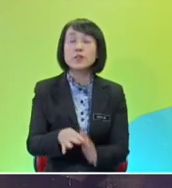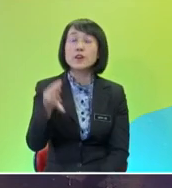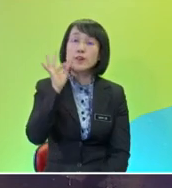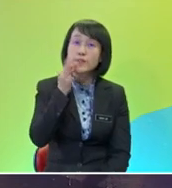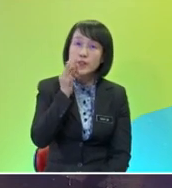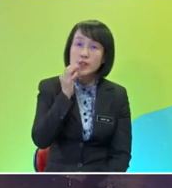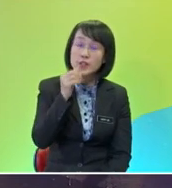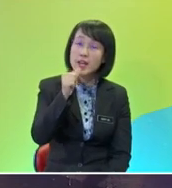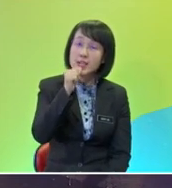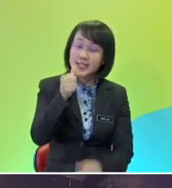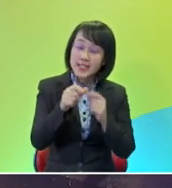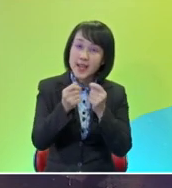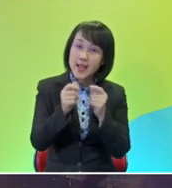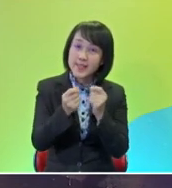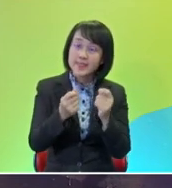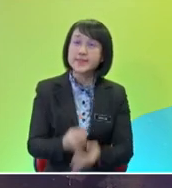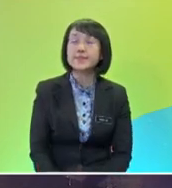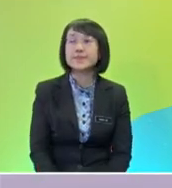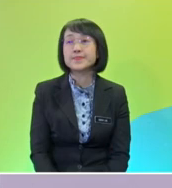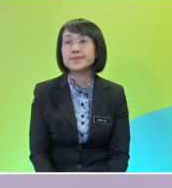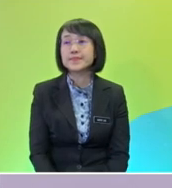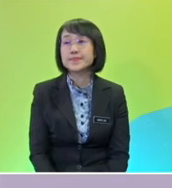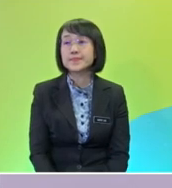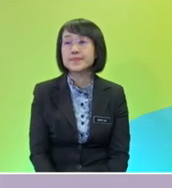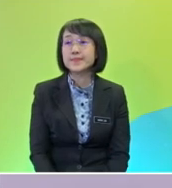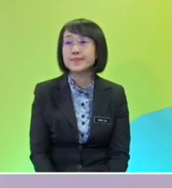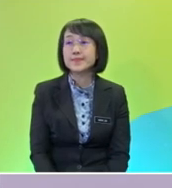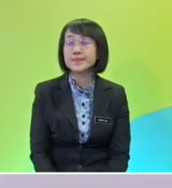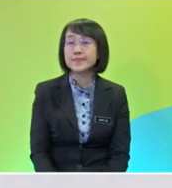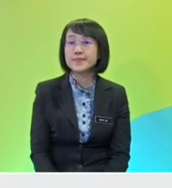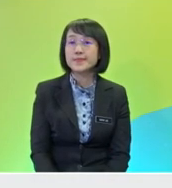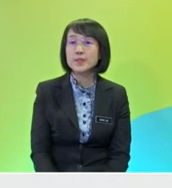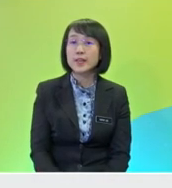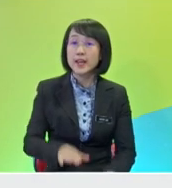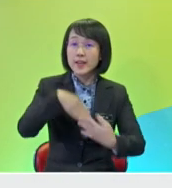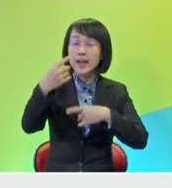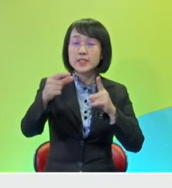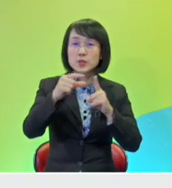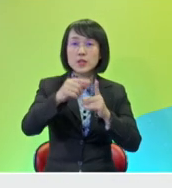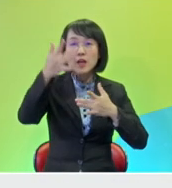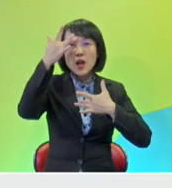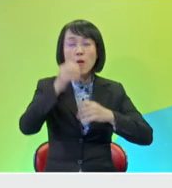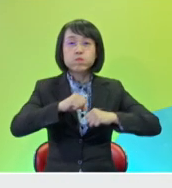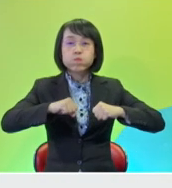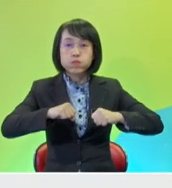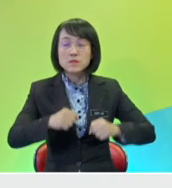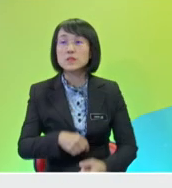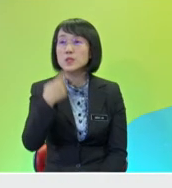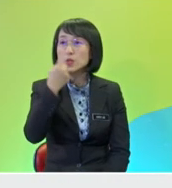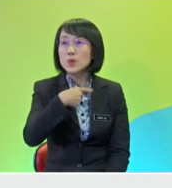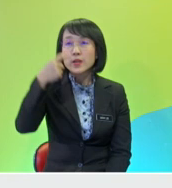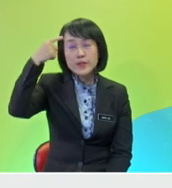Interesting. Okay. Okay, let's look at the next word. Obesity. Who wants to guess the meaning of